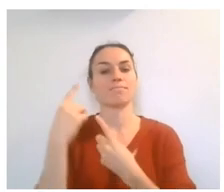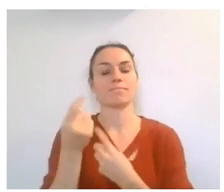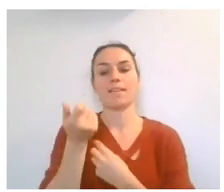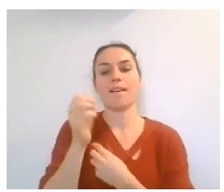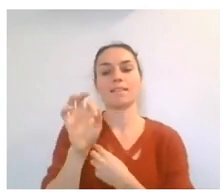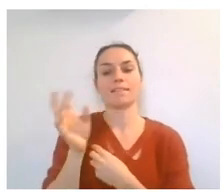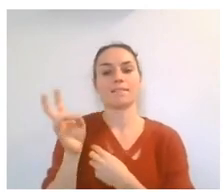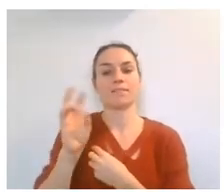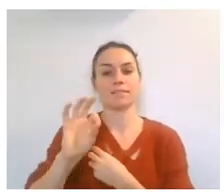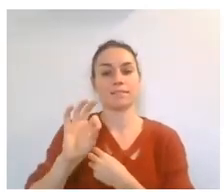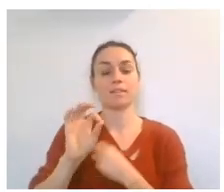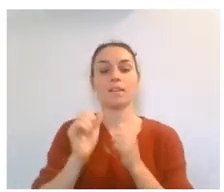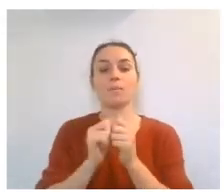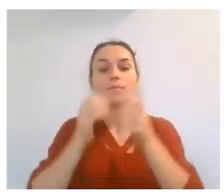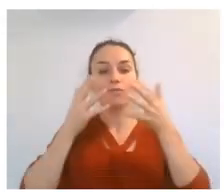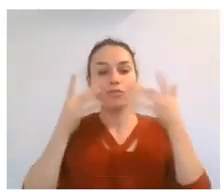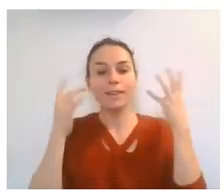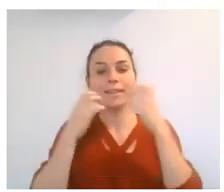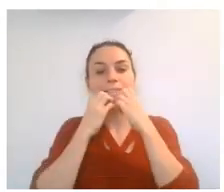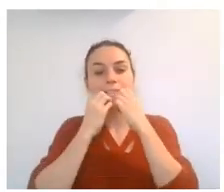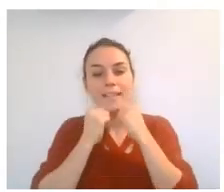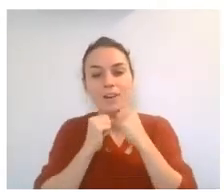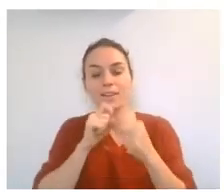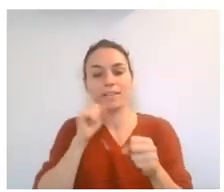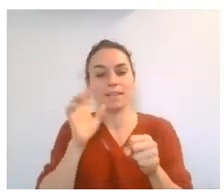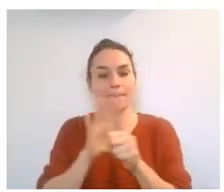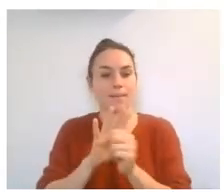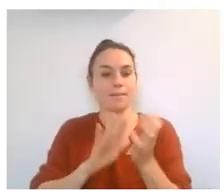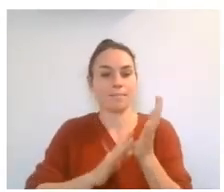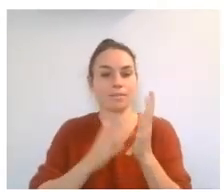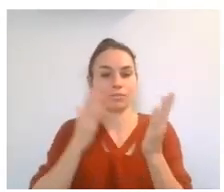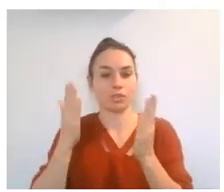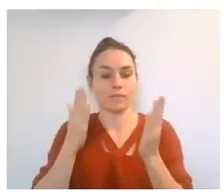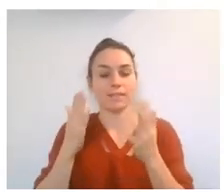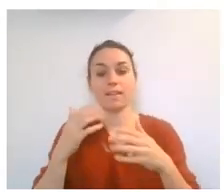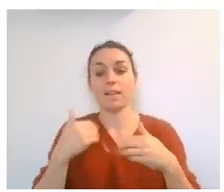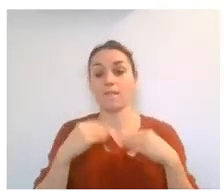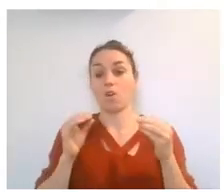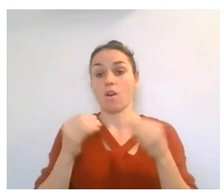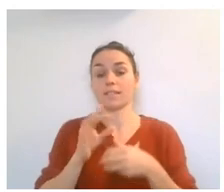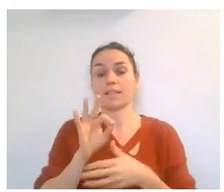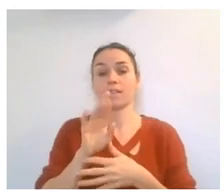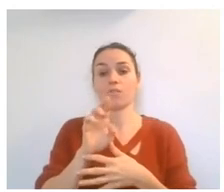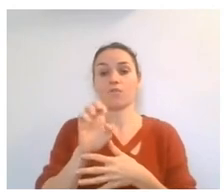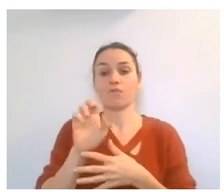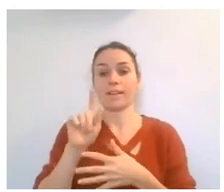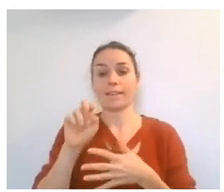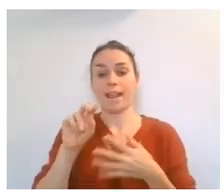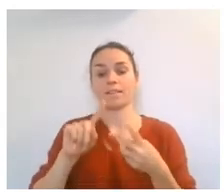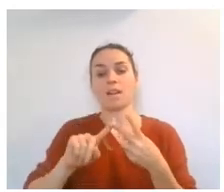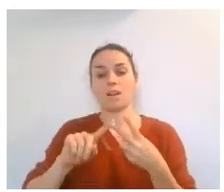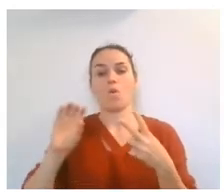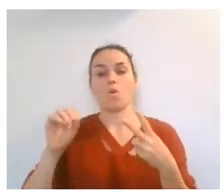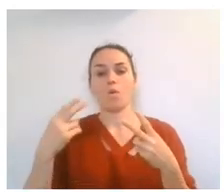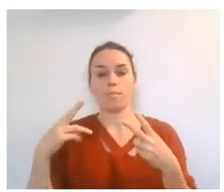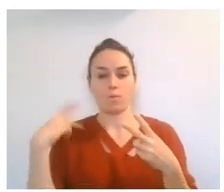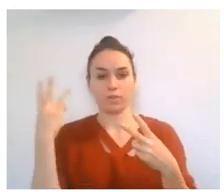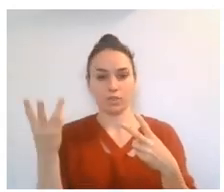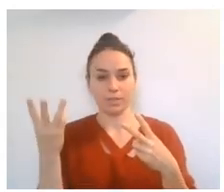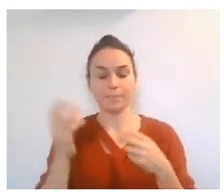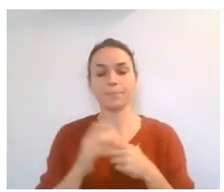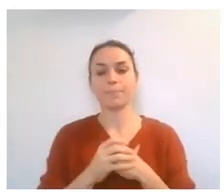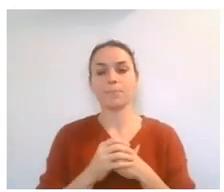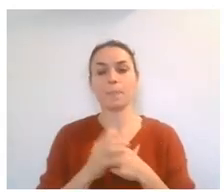with friendly, caring, and committed medical services through their offices in Freeland and Oak Harbor, Washington. The Friends of Langley